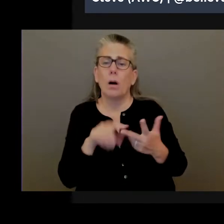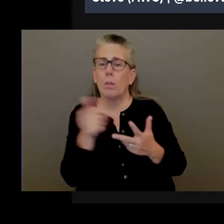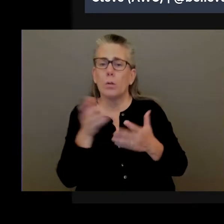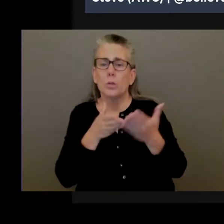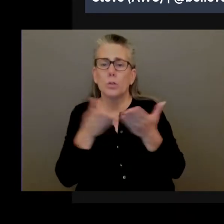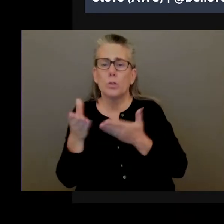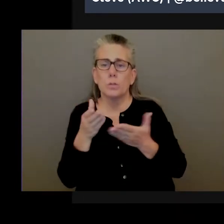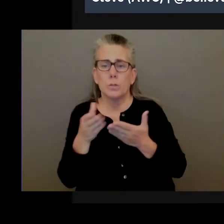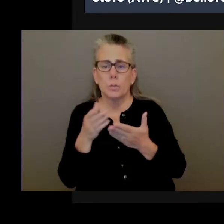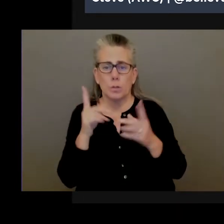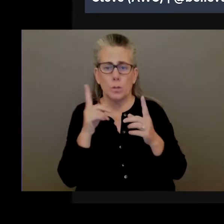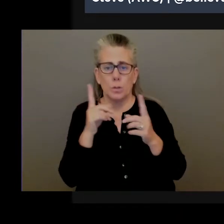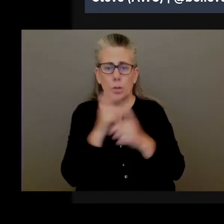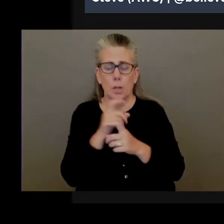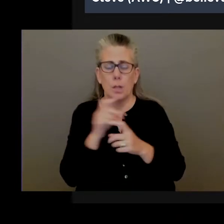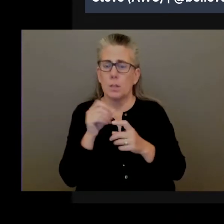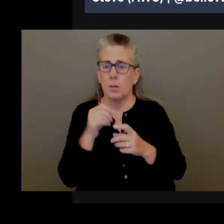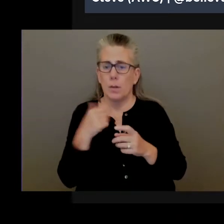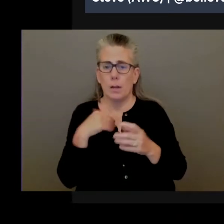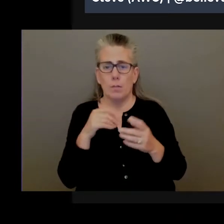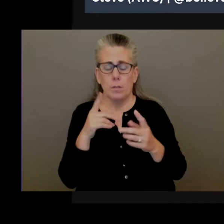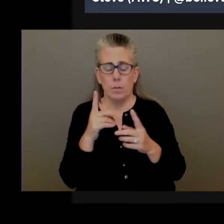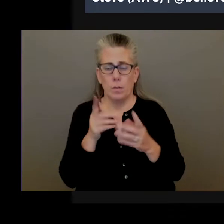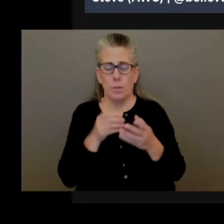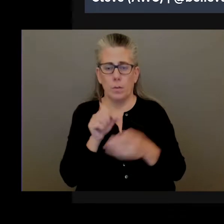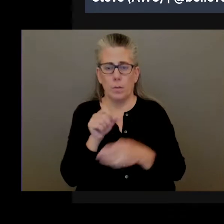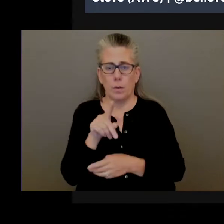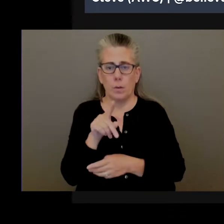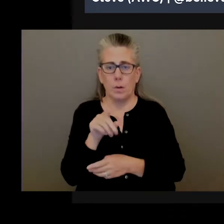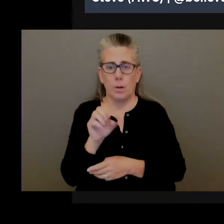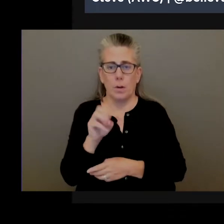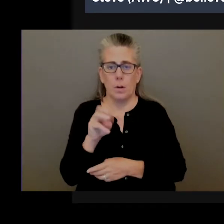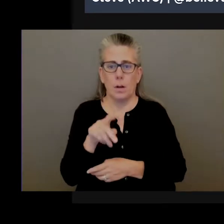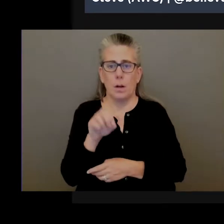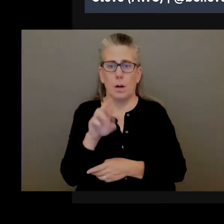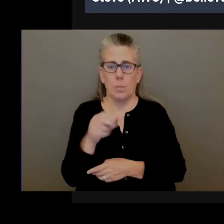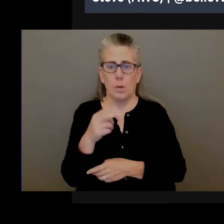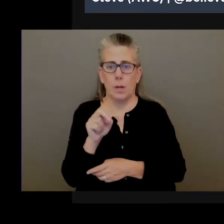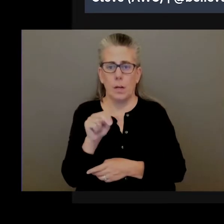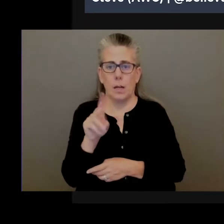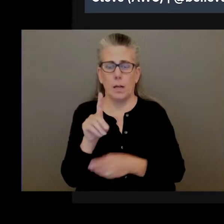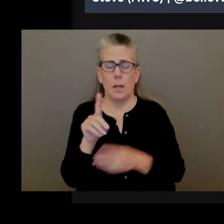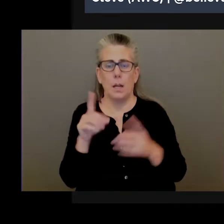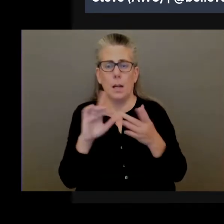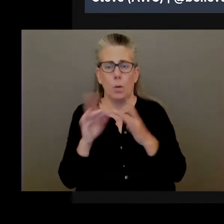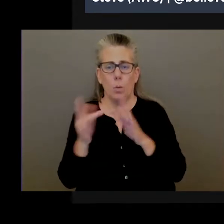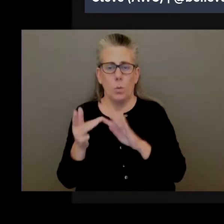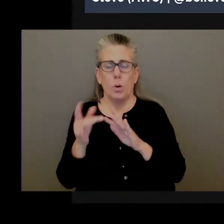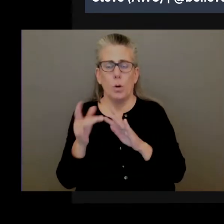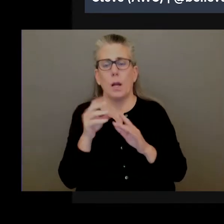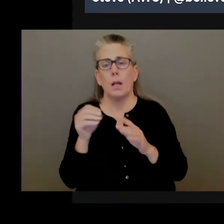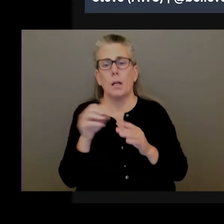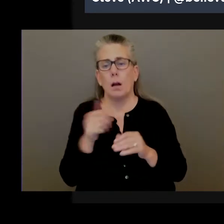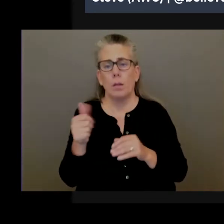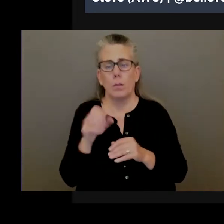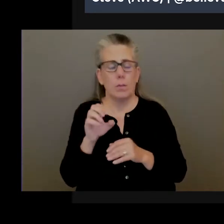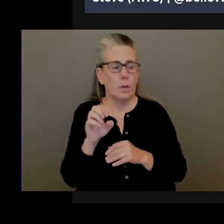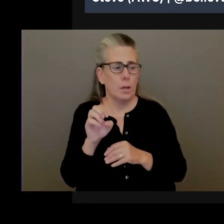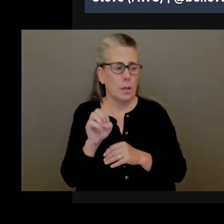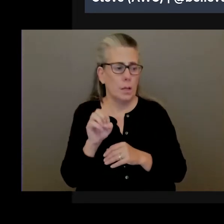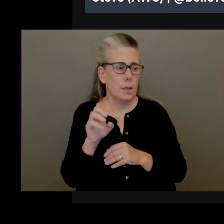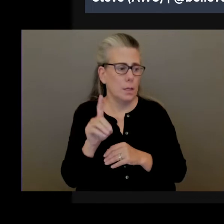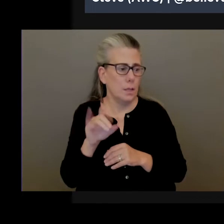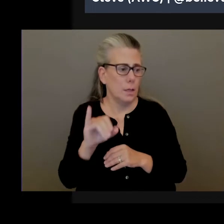neural networks, which are just ready to be consumed using REST APIs. And as you said, right, there are a lot of different use cases that you can solve using those